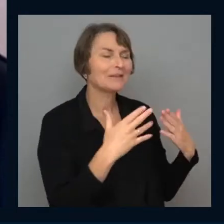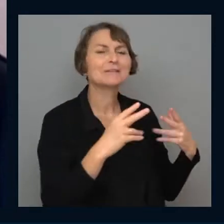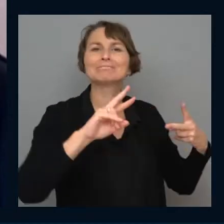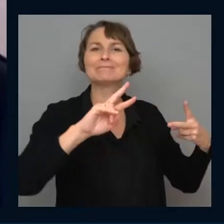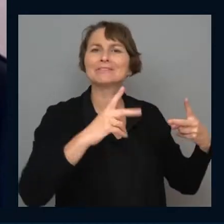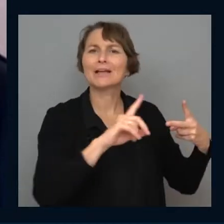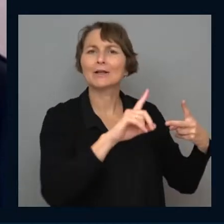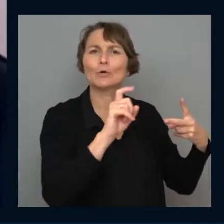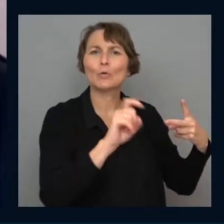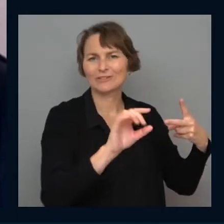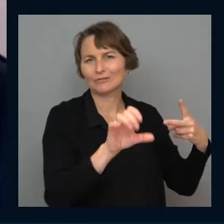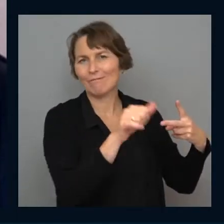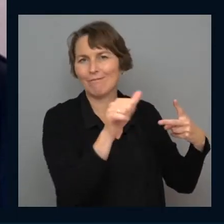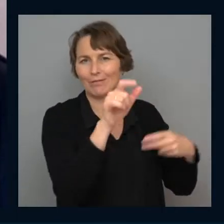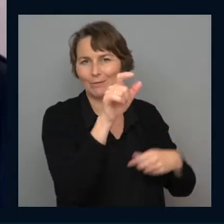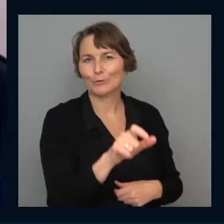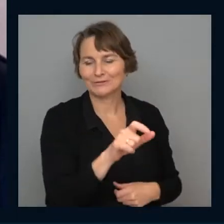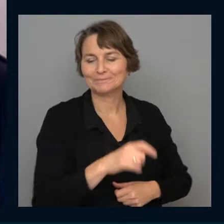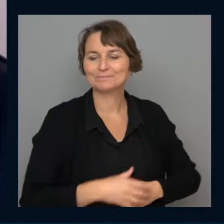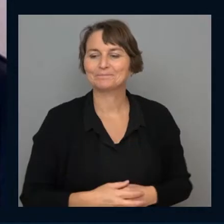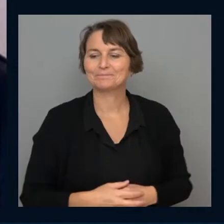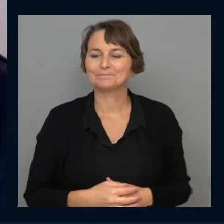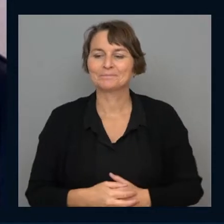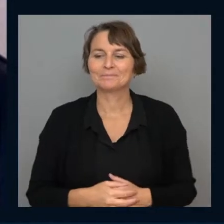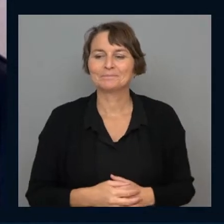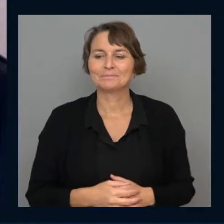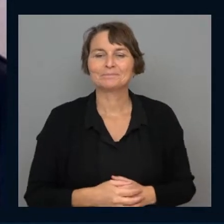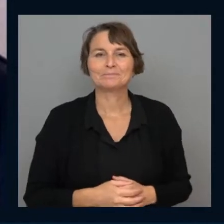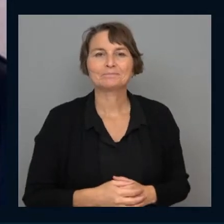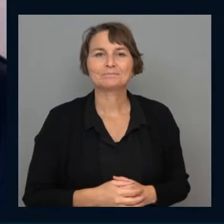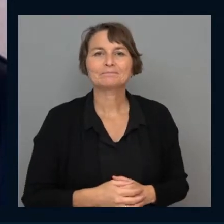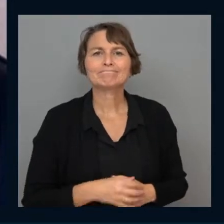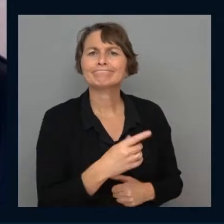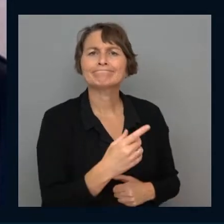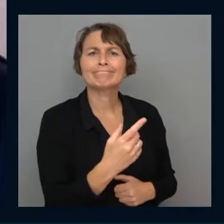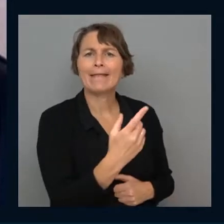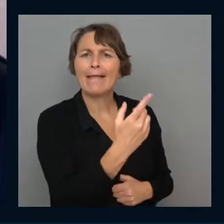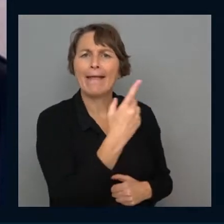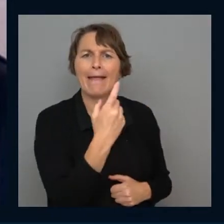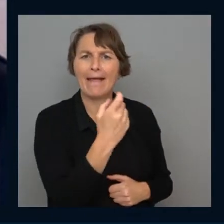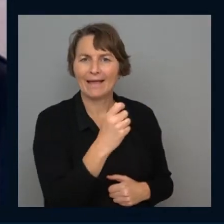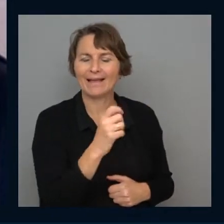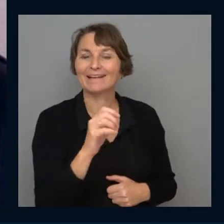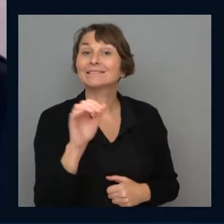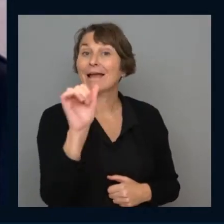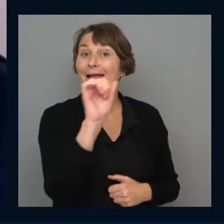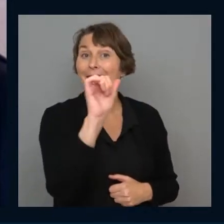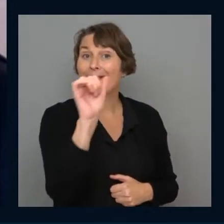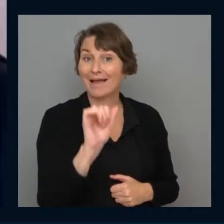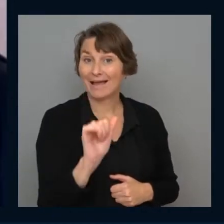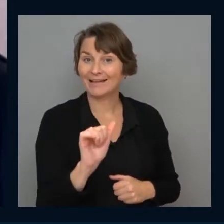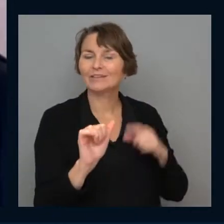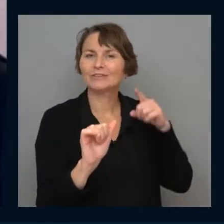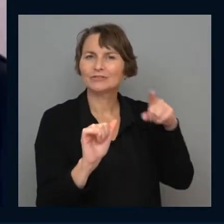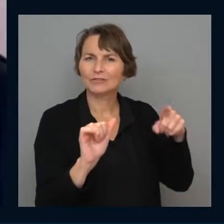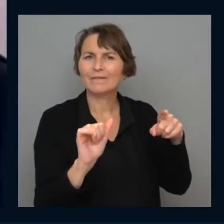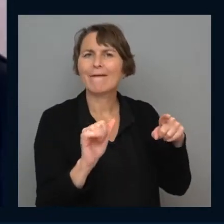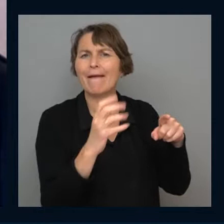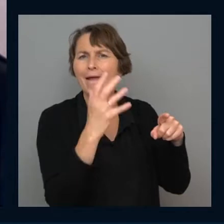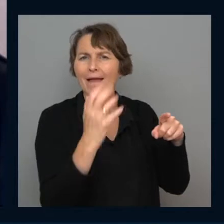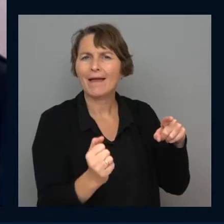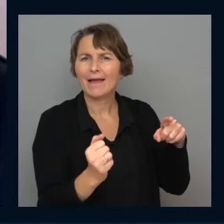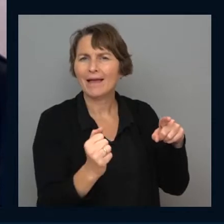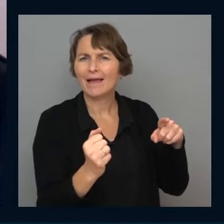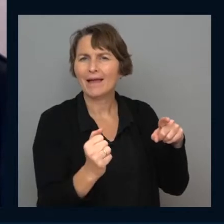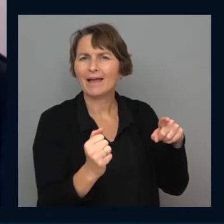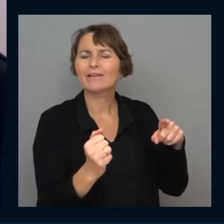Abhishek. He's asking, does the Azure artifact support NPM and Maven packages or other third-party packages